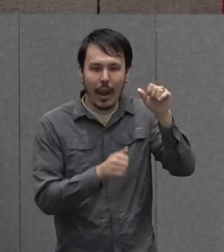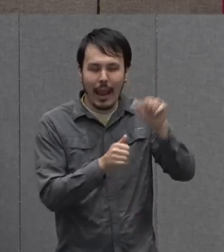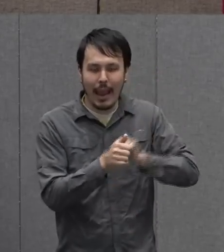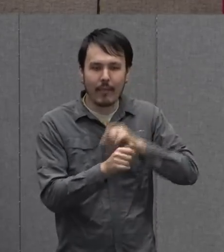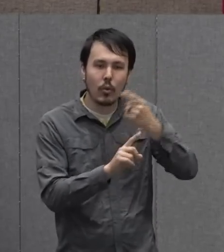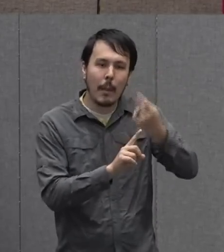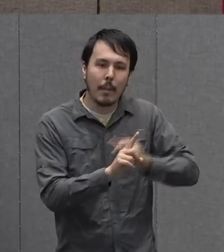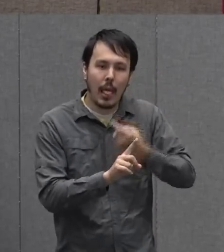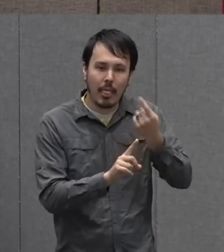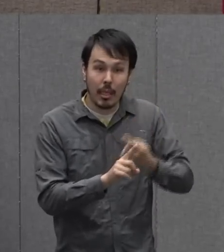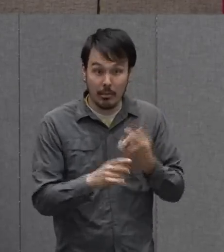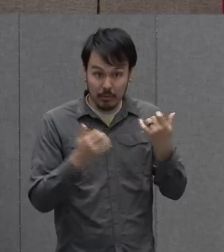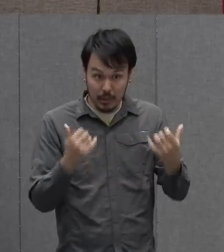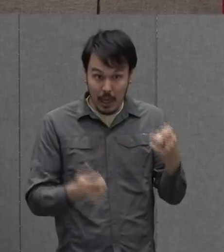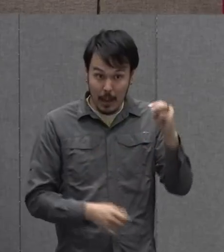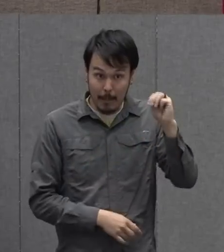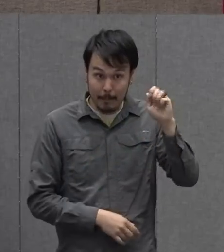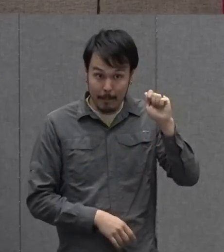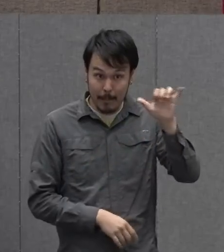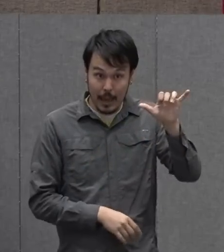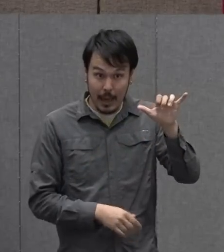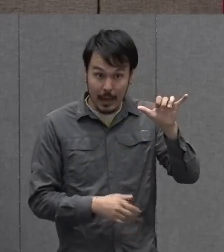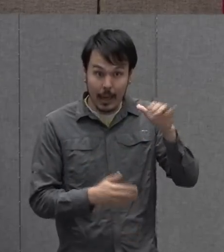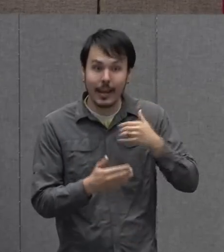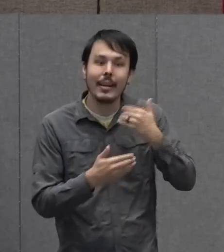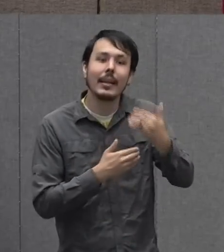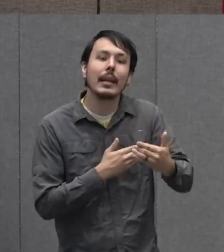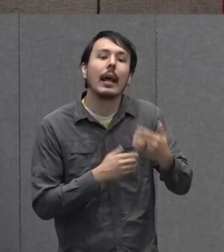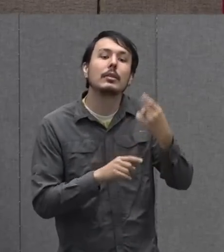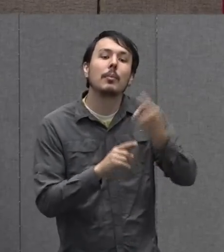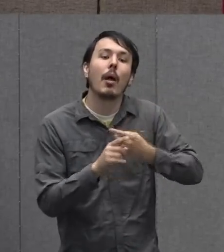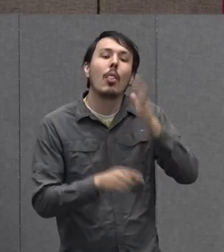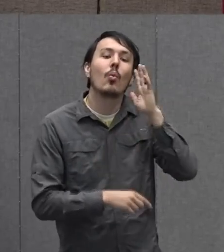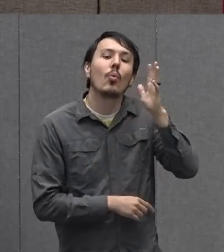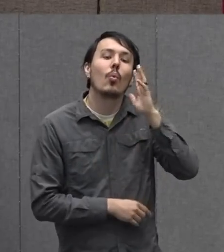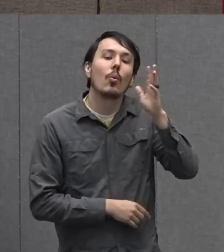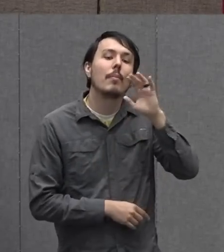Now we're in May. Next month is in June.